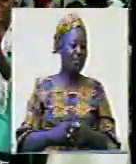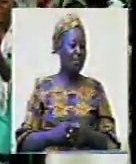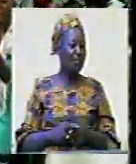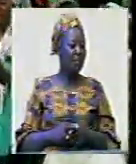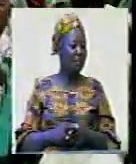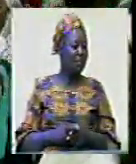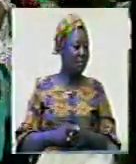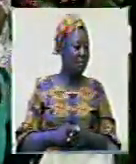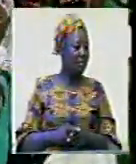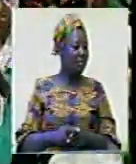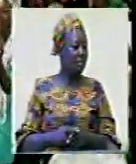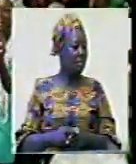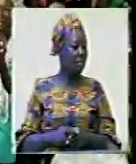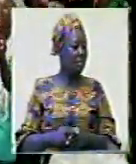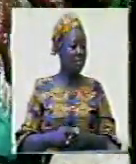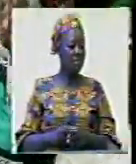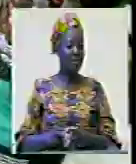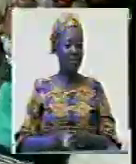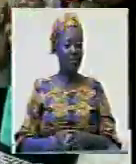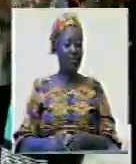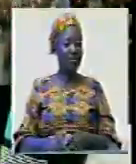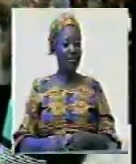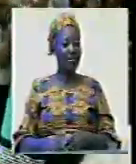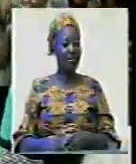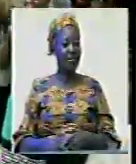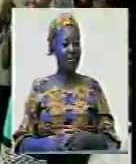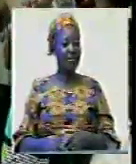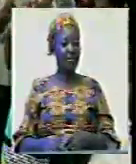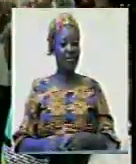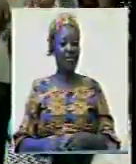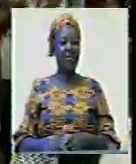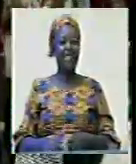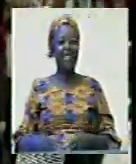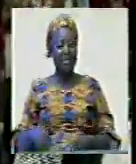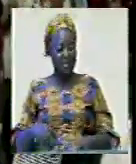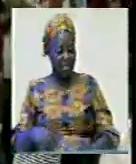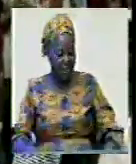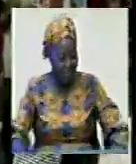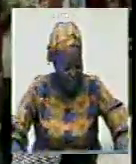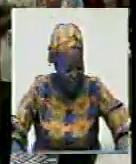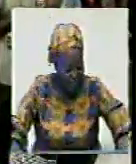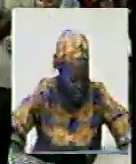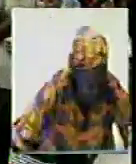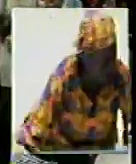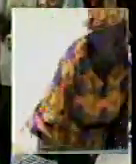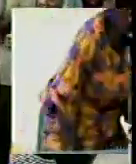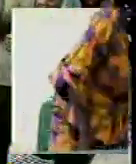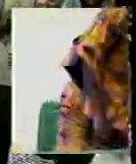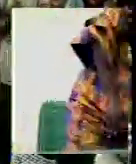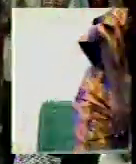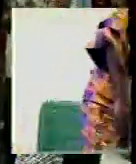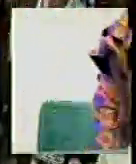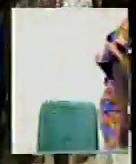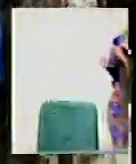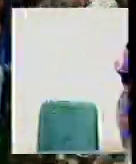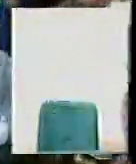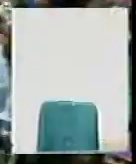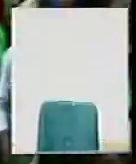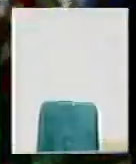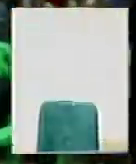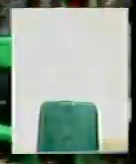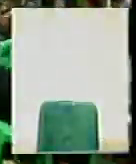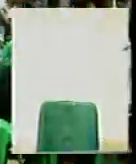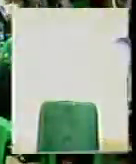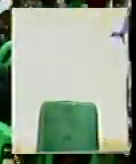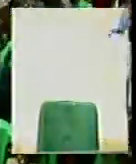Amen. Put your hand together for Jesus. This kind